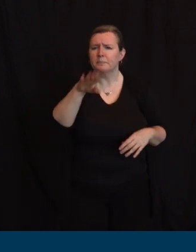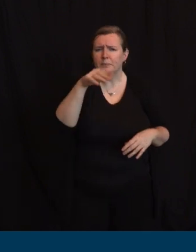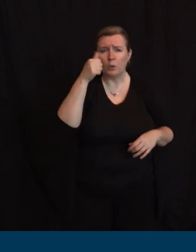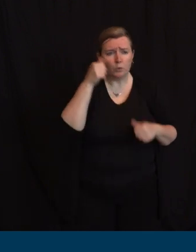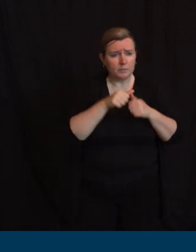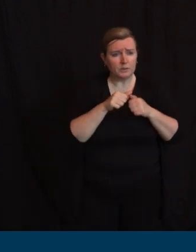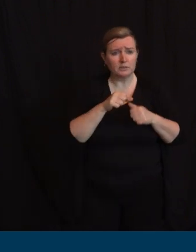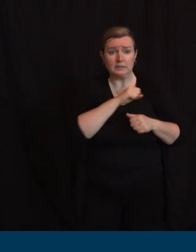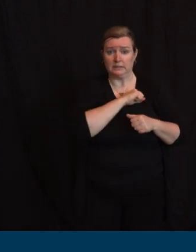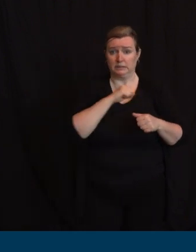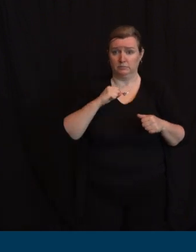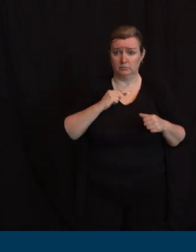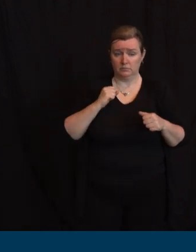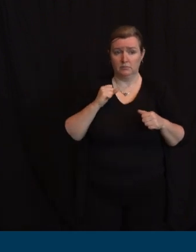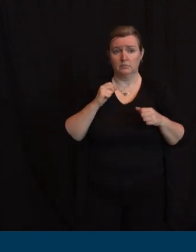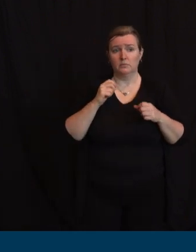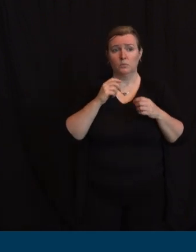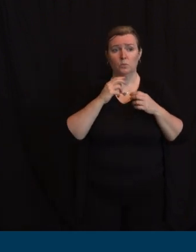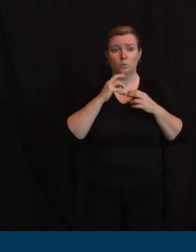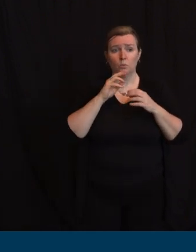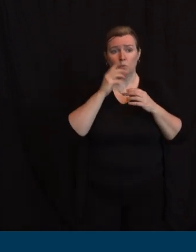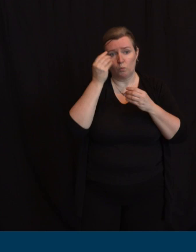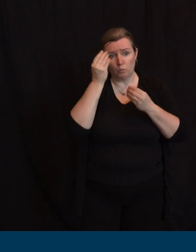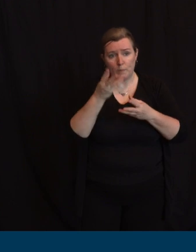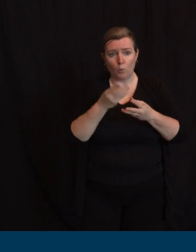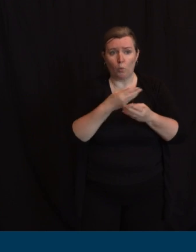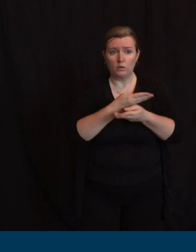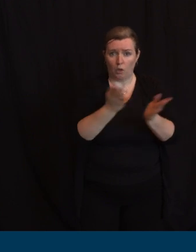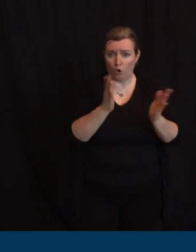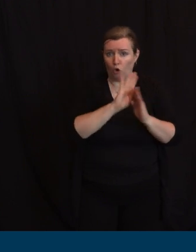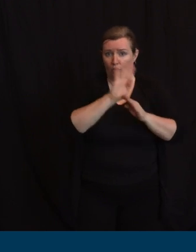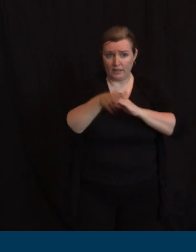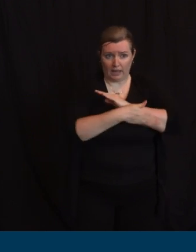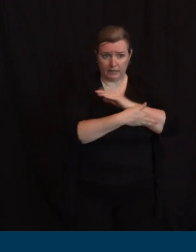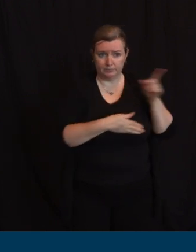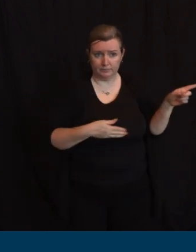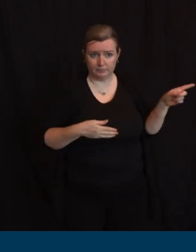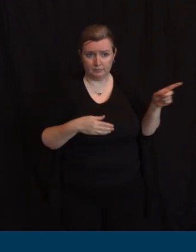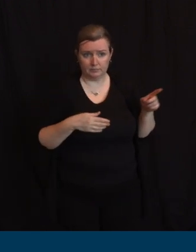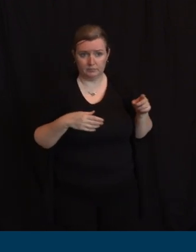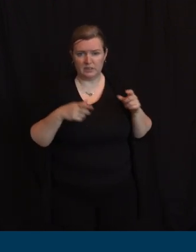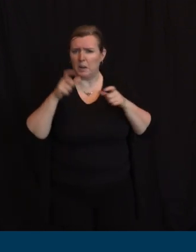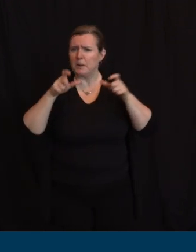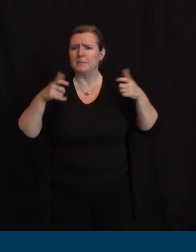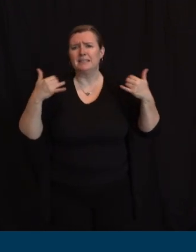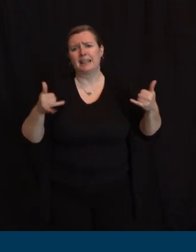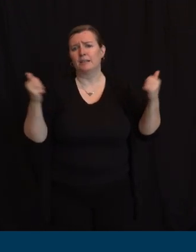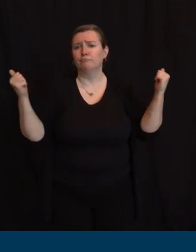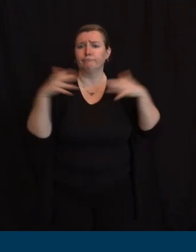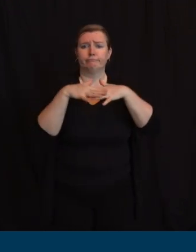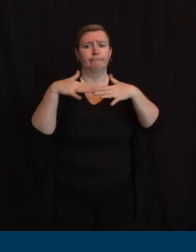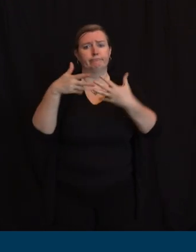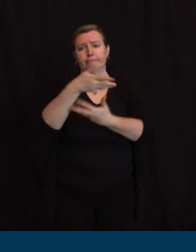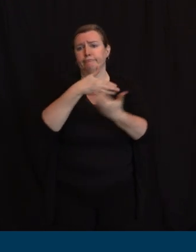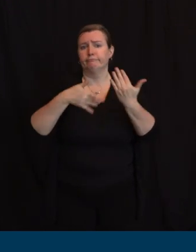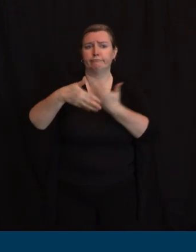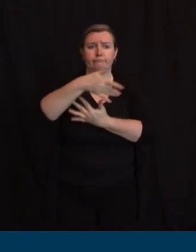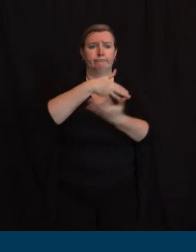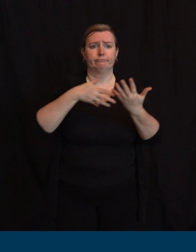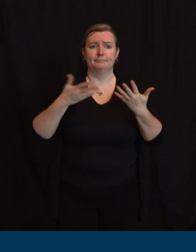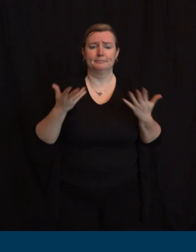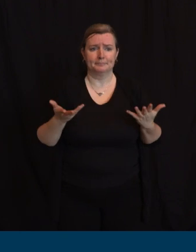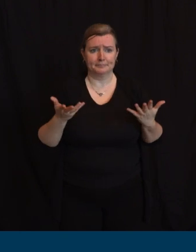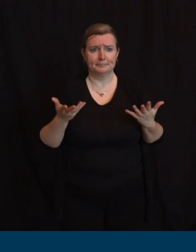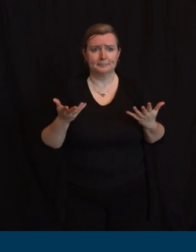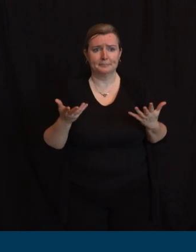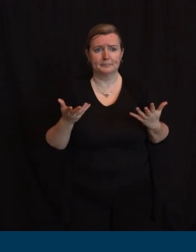was about large crowd gatherings, and I just, personally and professionally looking at that every day, it's almost these